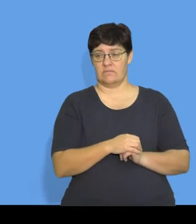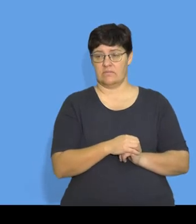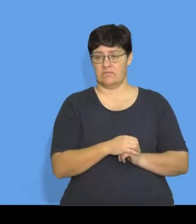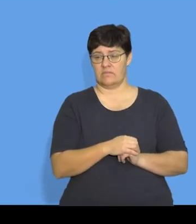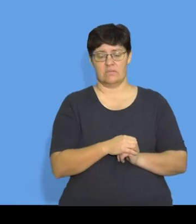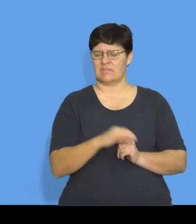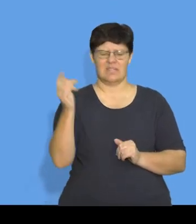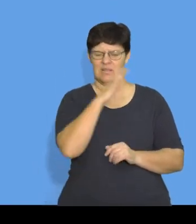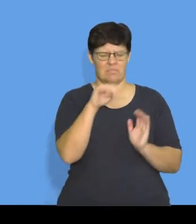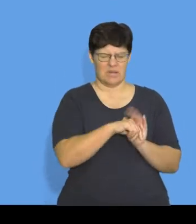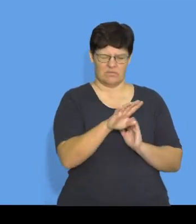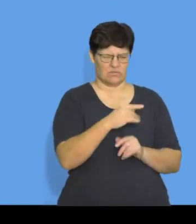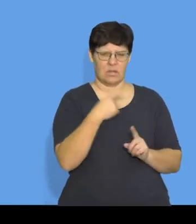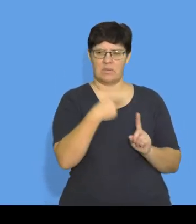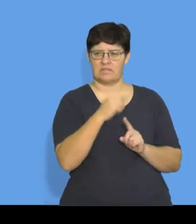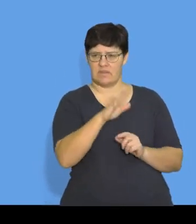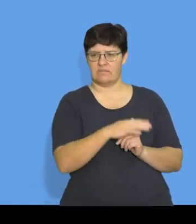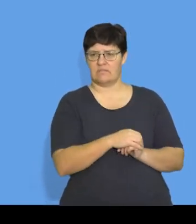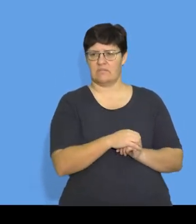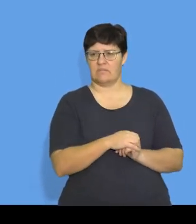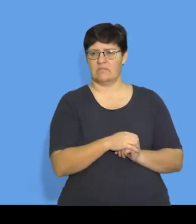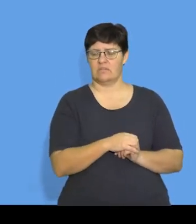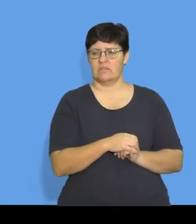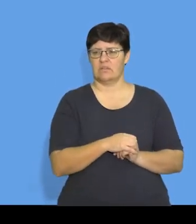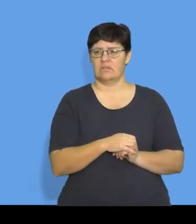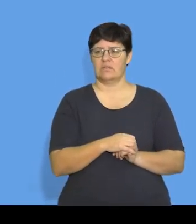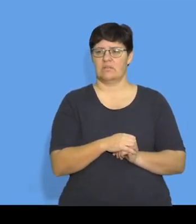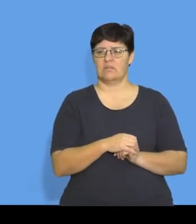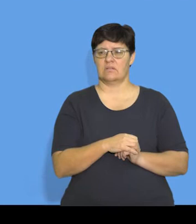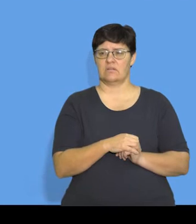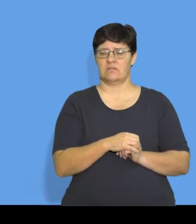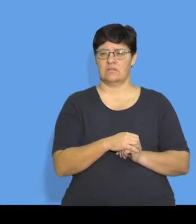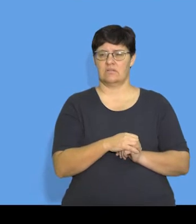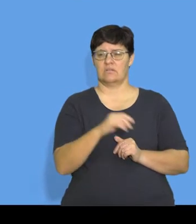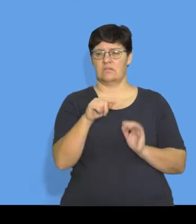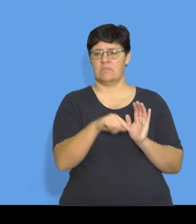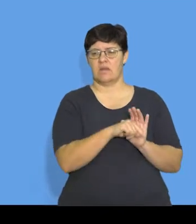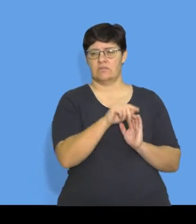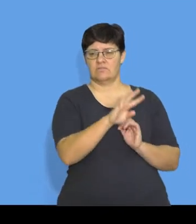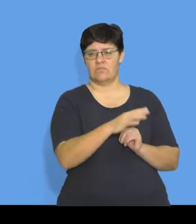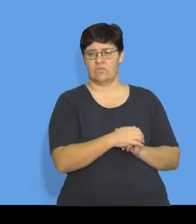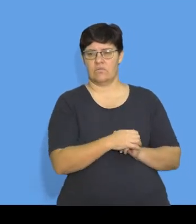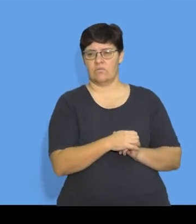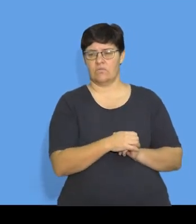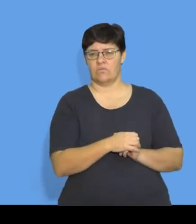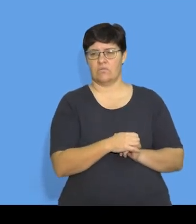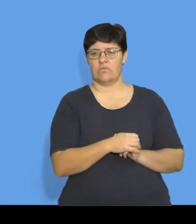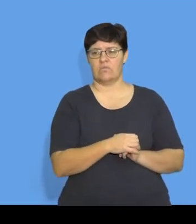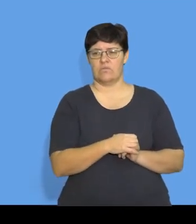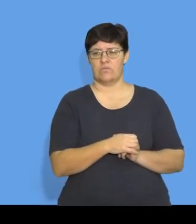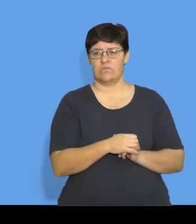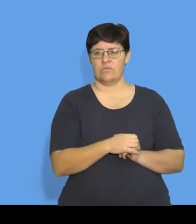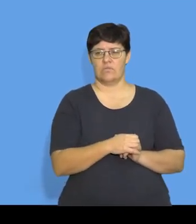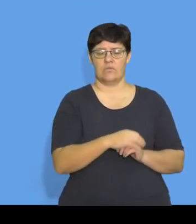Not minus 5, it's plus 5. That value is minus 4. this value is plus